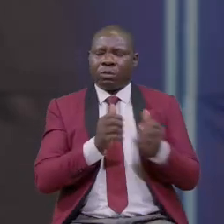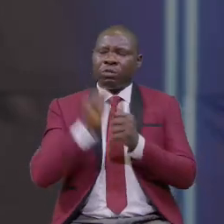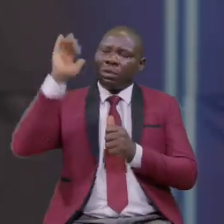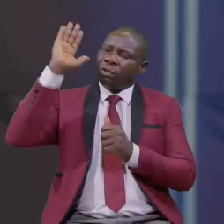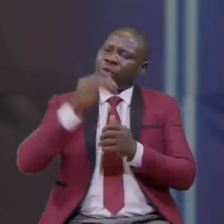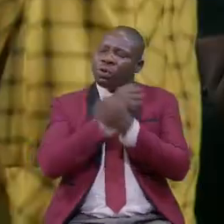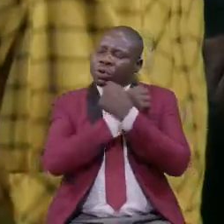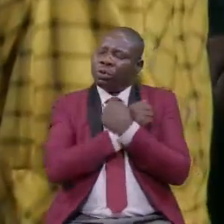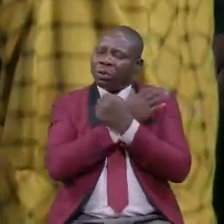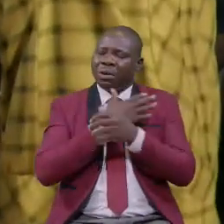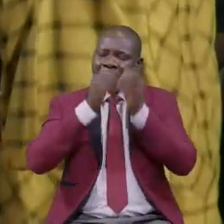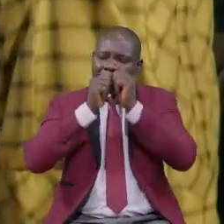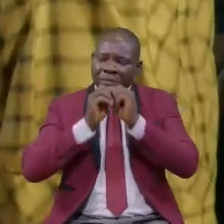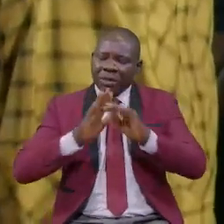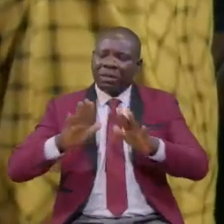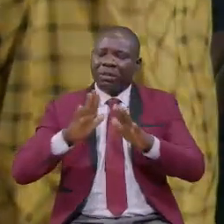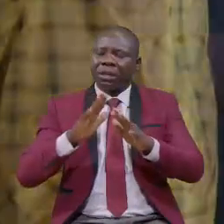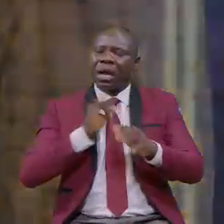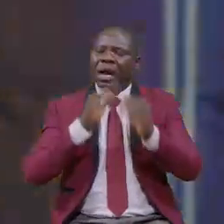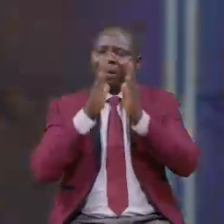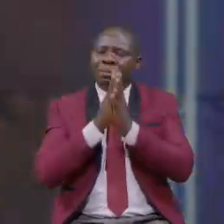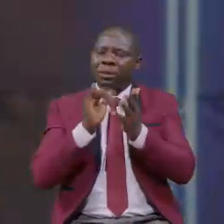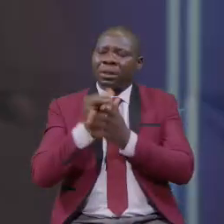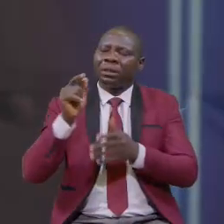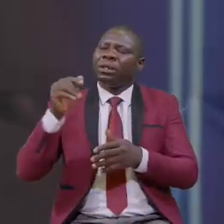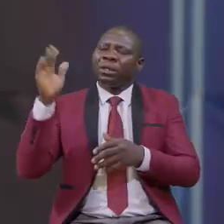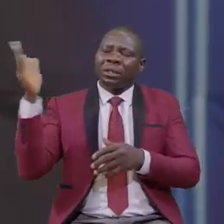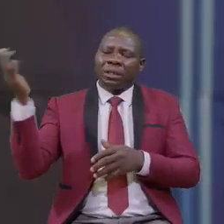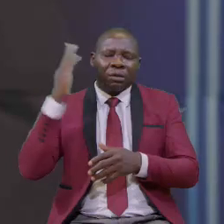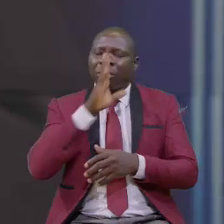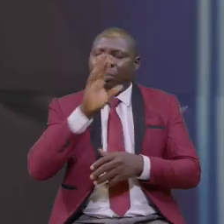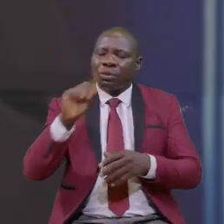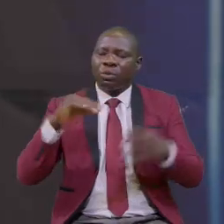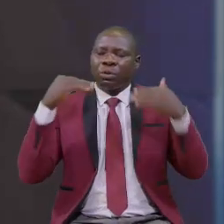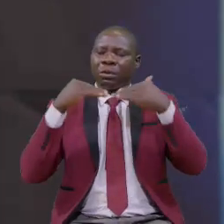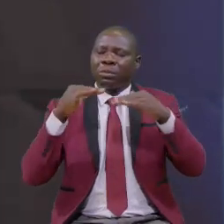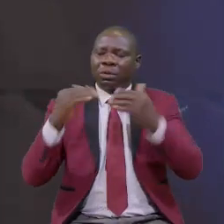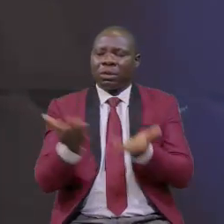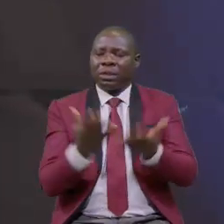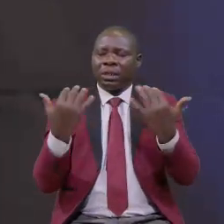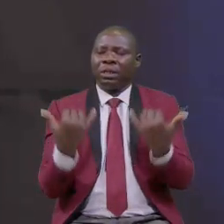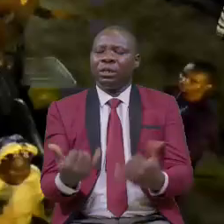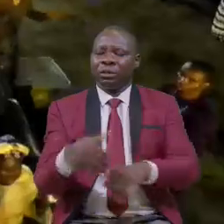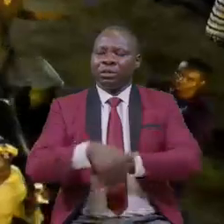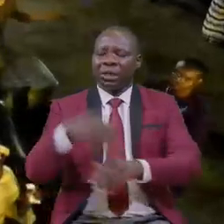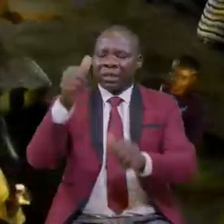your blessing. I pray there will be no limitation here tonight. Everyone,